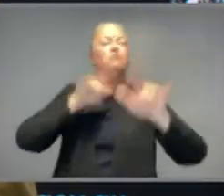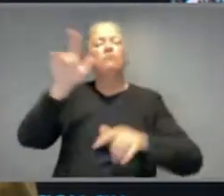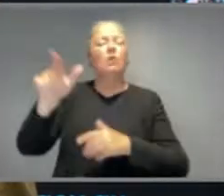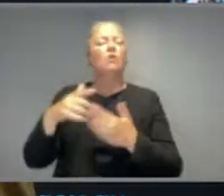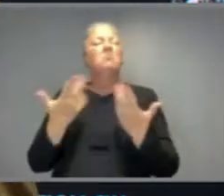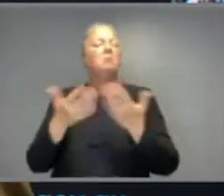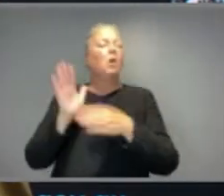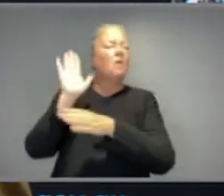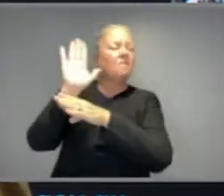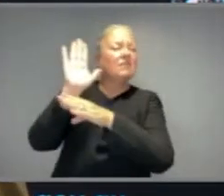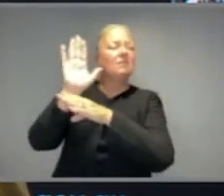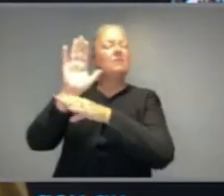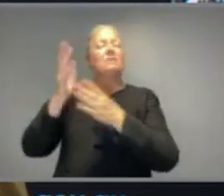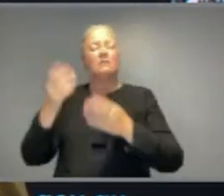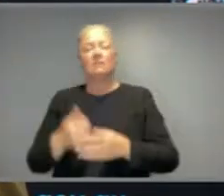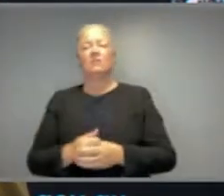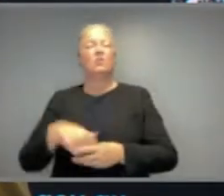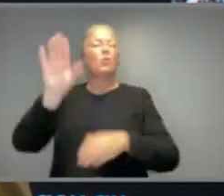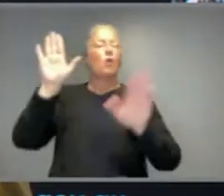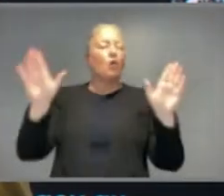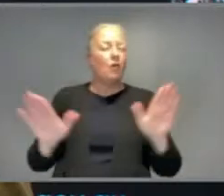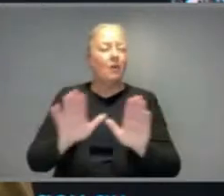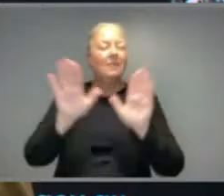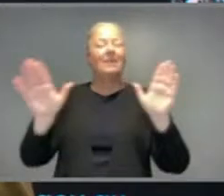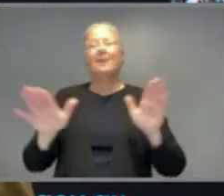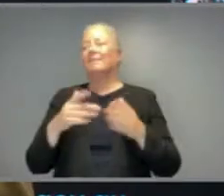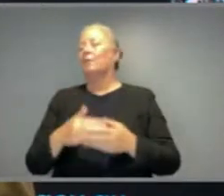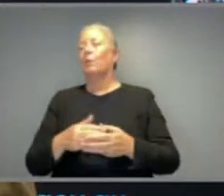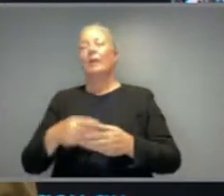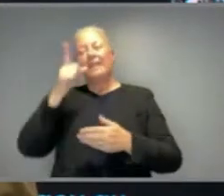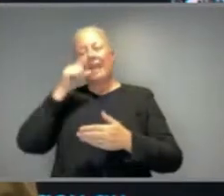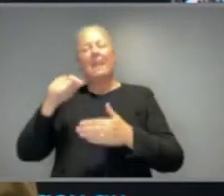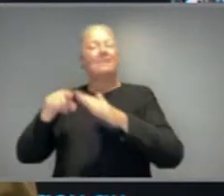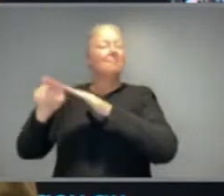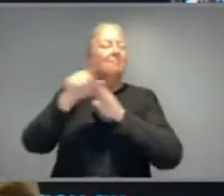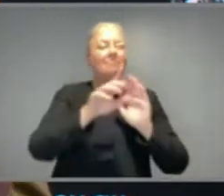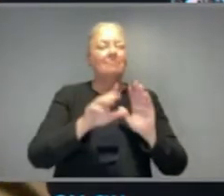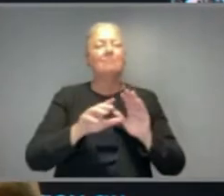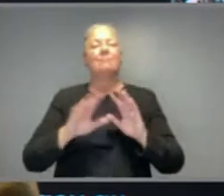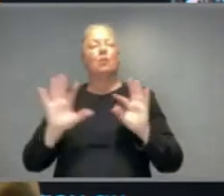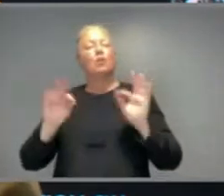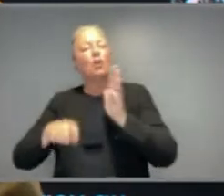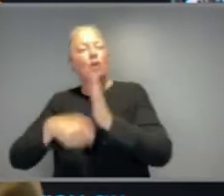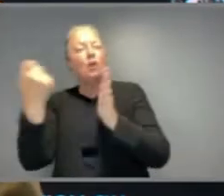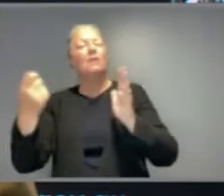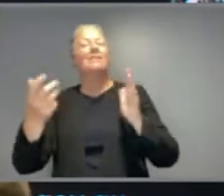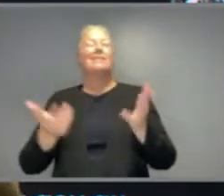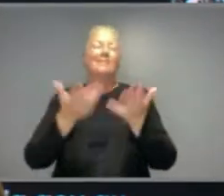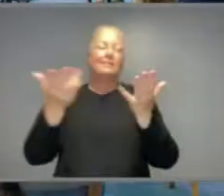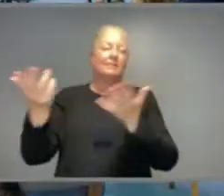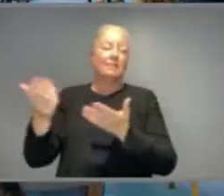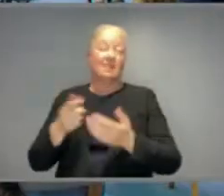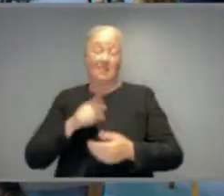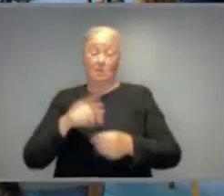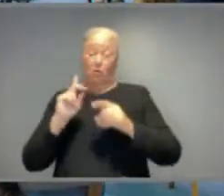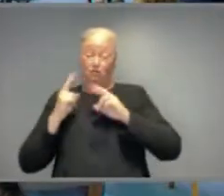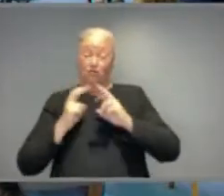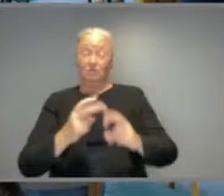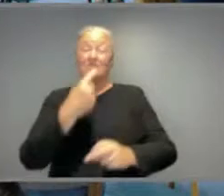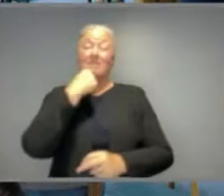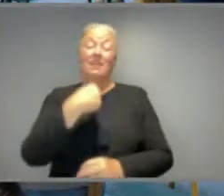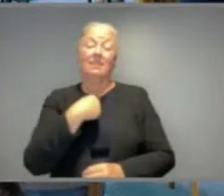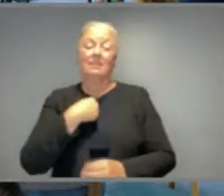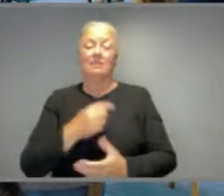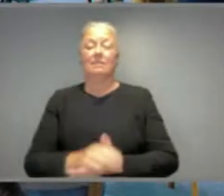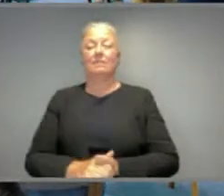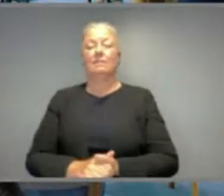strongly motivating people right now to get to those high levels of vaccination that we need to get to, as this research shows. Okay, now I'm conscious of the hour,